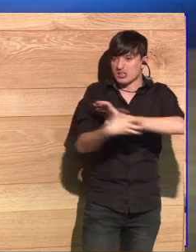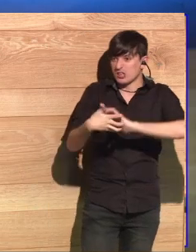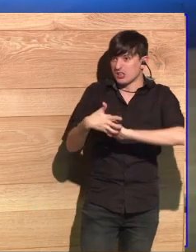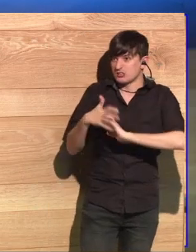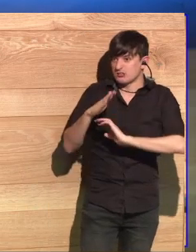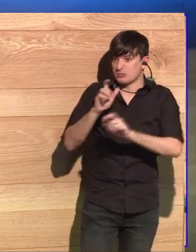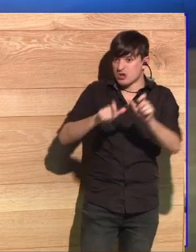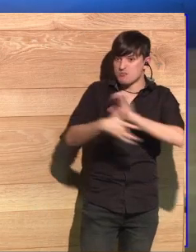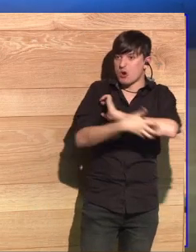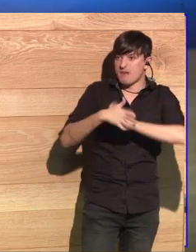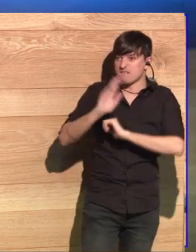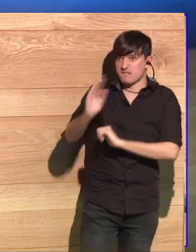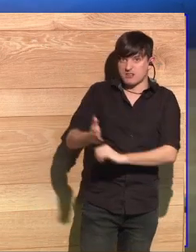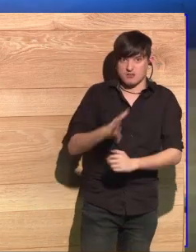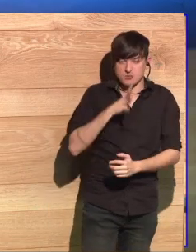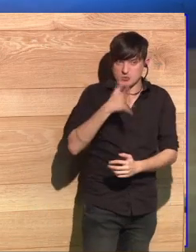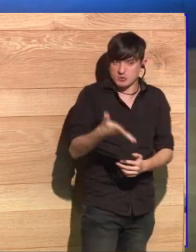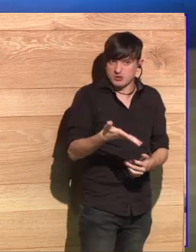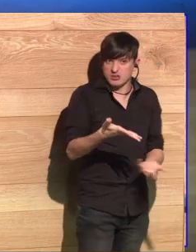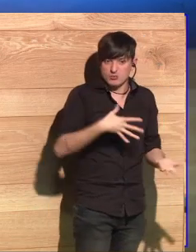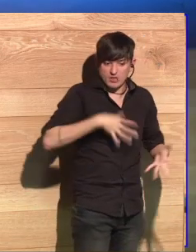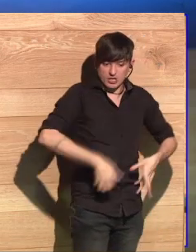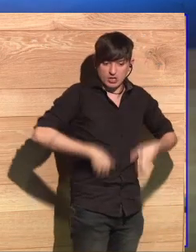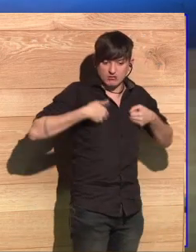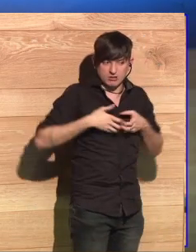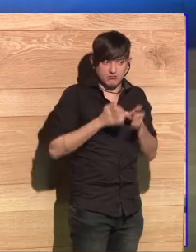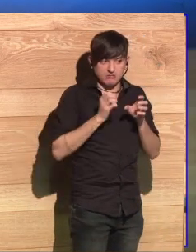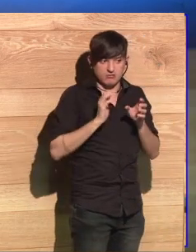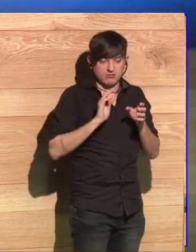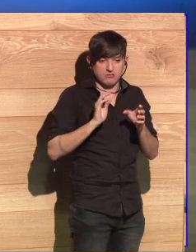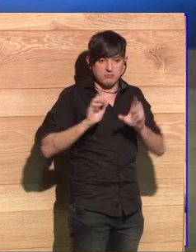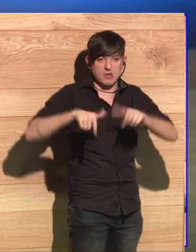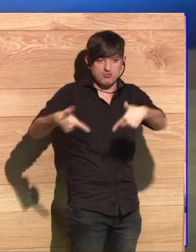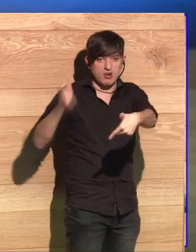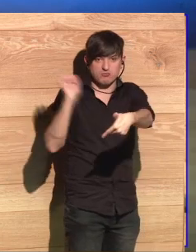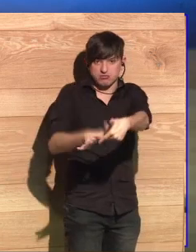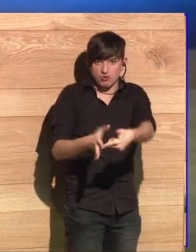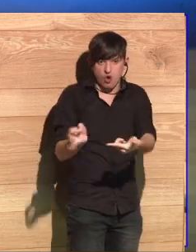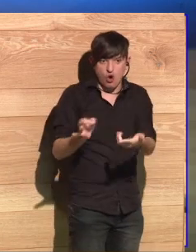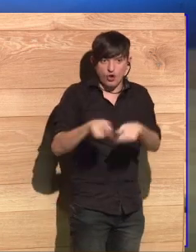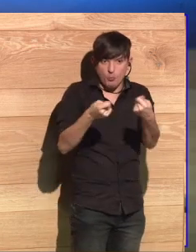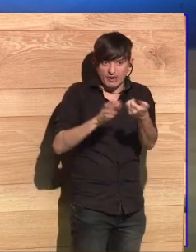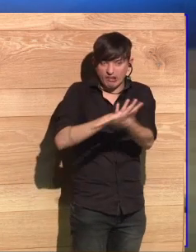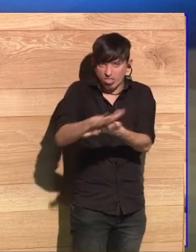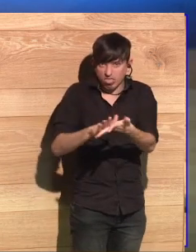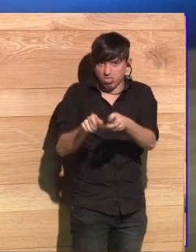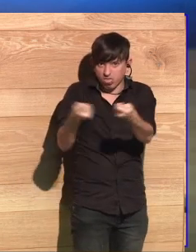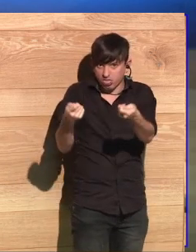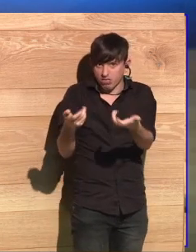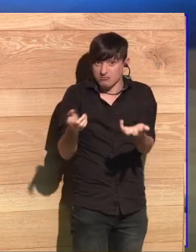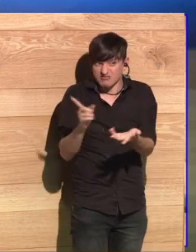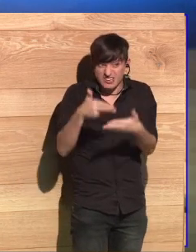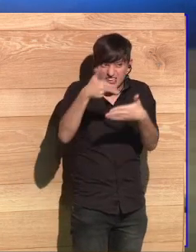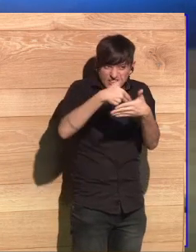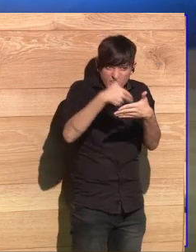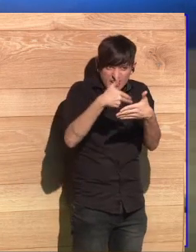take the sleeping bags and throw them away or cut holes in them? But no, they're going to pour gasoline on